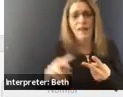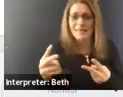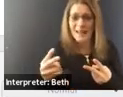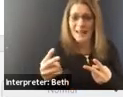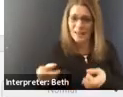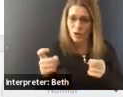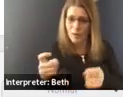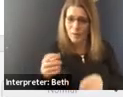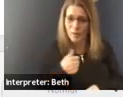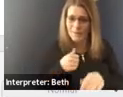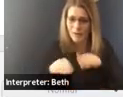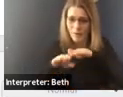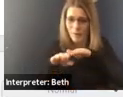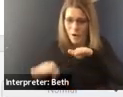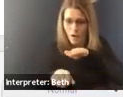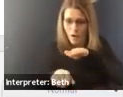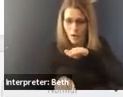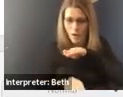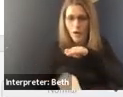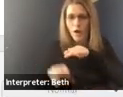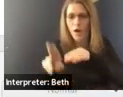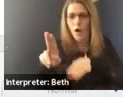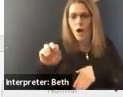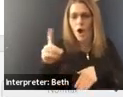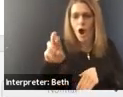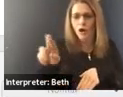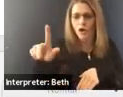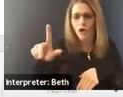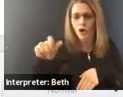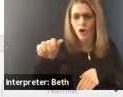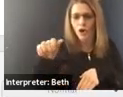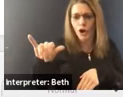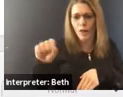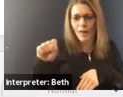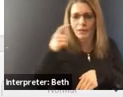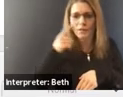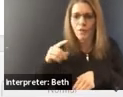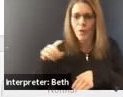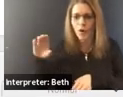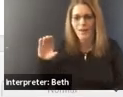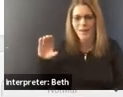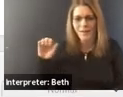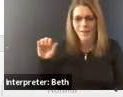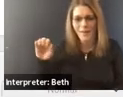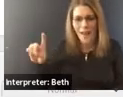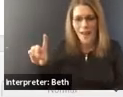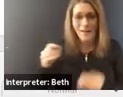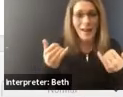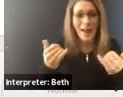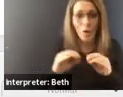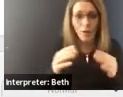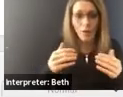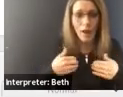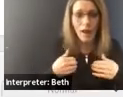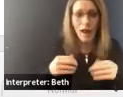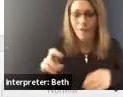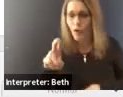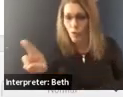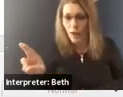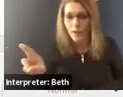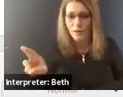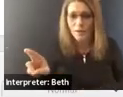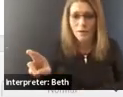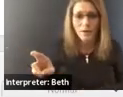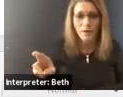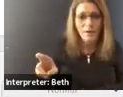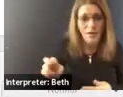for CAD, right? So now I clearly have a right, a front, and a top, and how these orient.